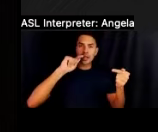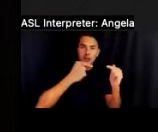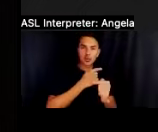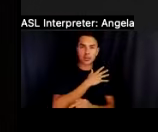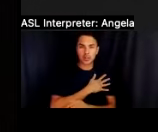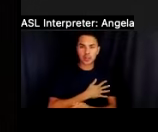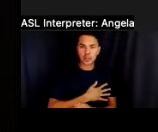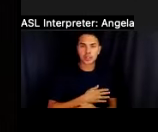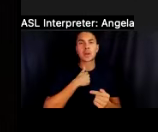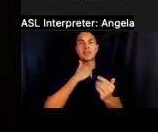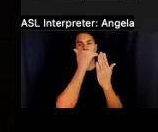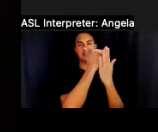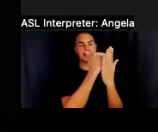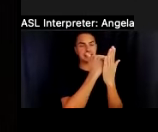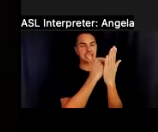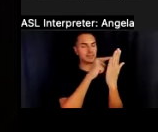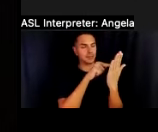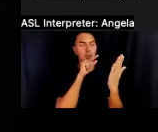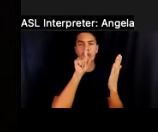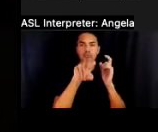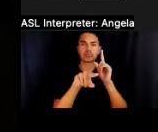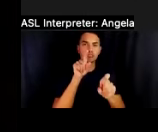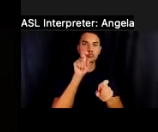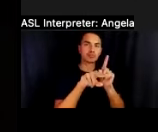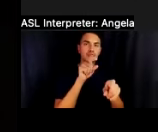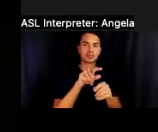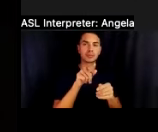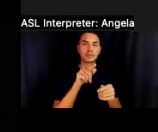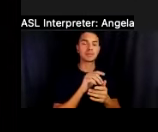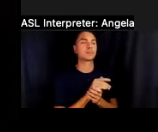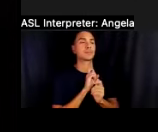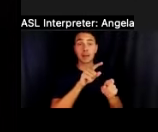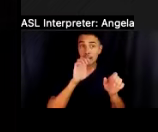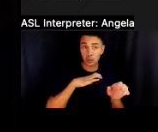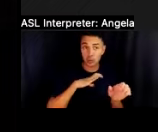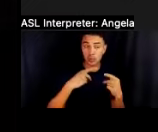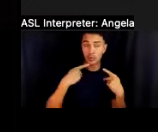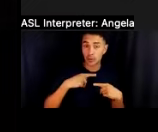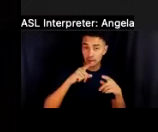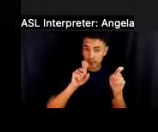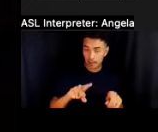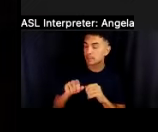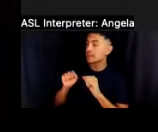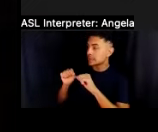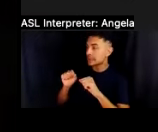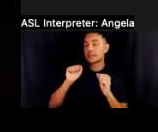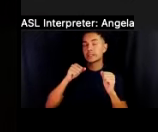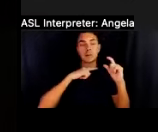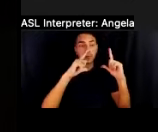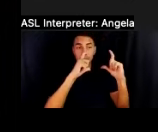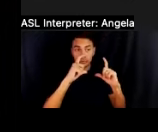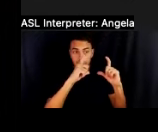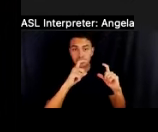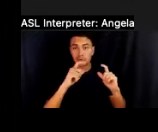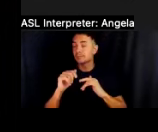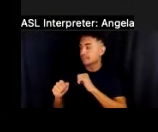long list of things that we ask the patient's permission for. Can we do the physical exam? Can we take photographs of injuries? I